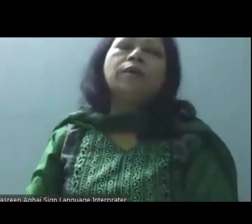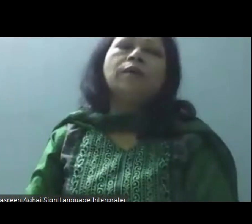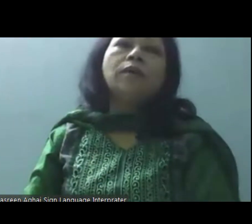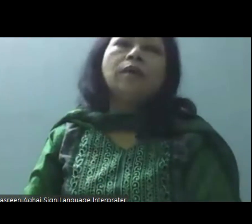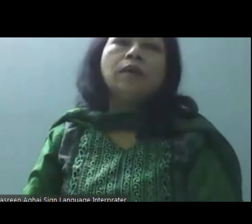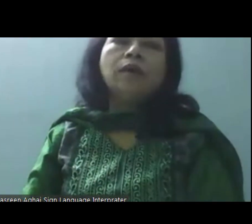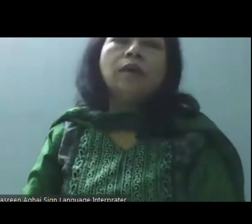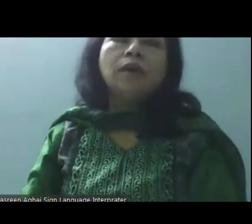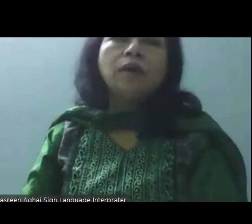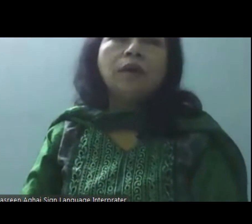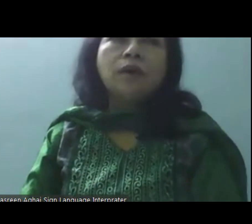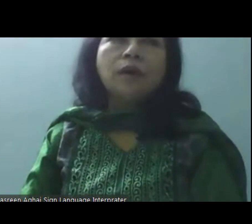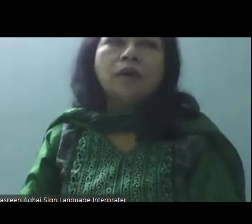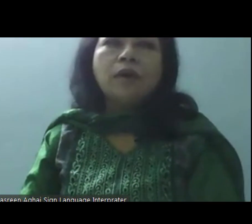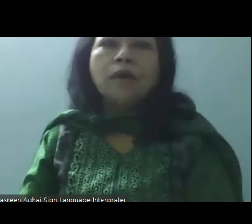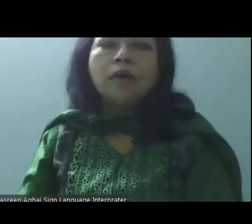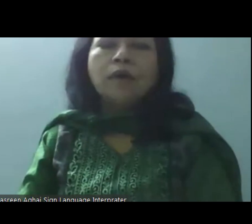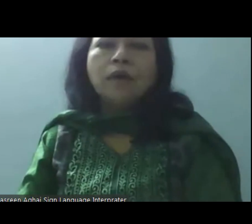renowned